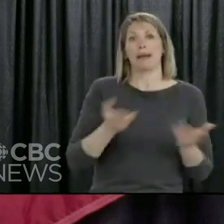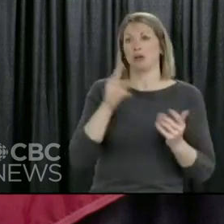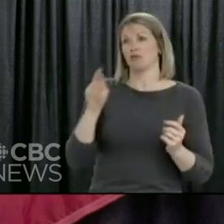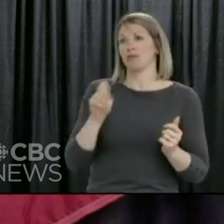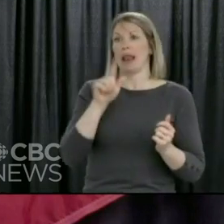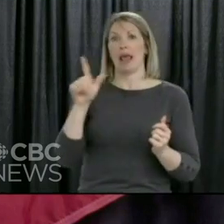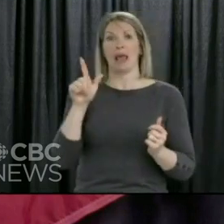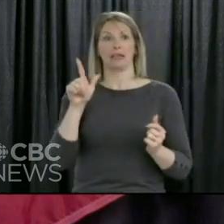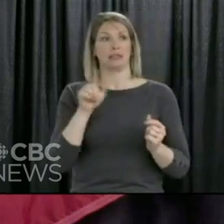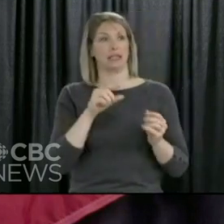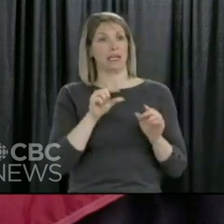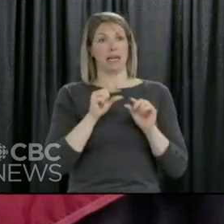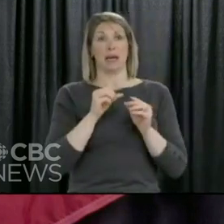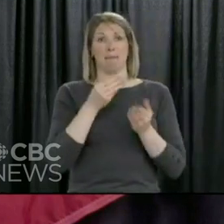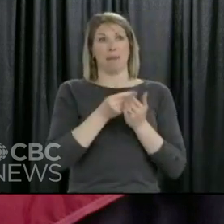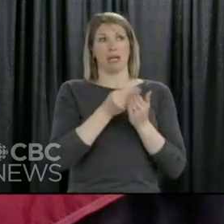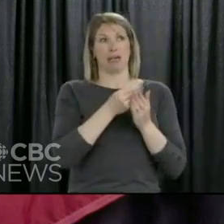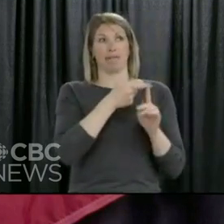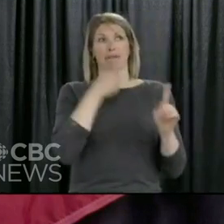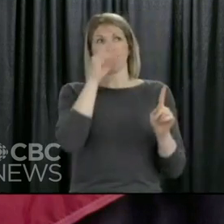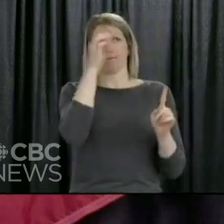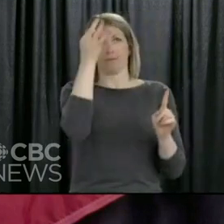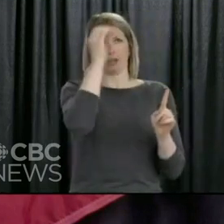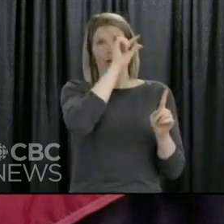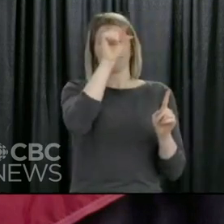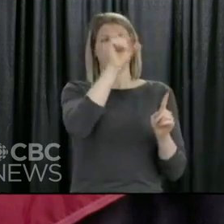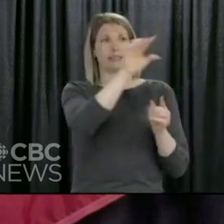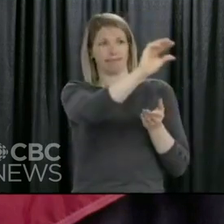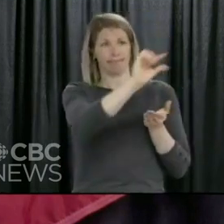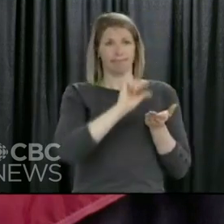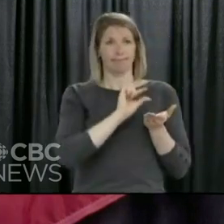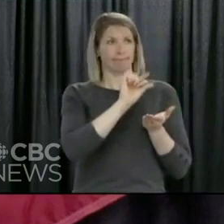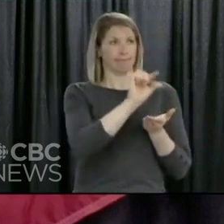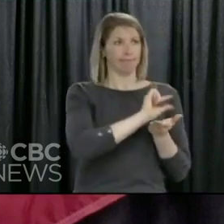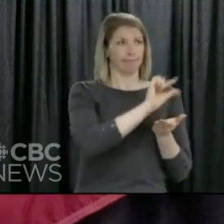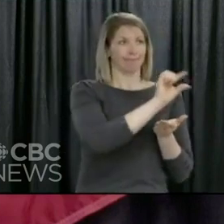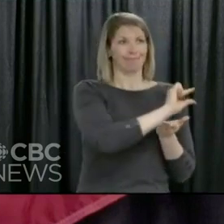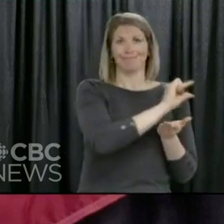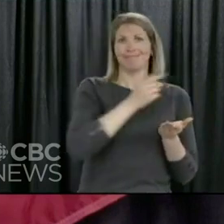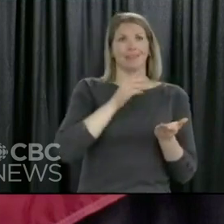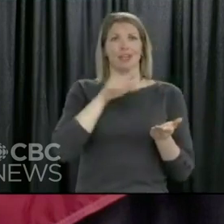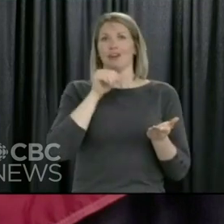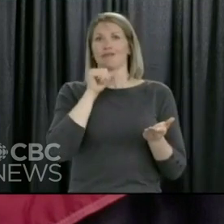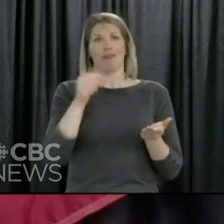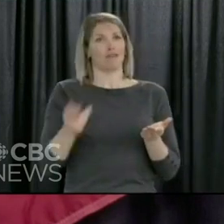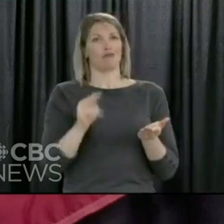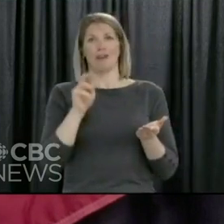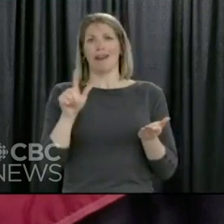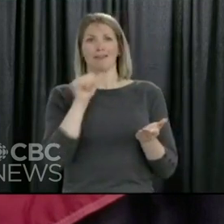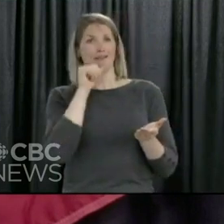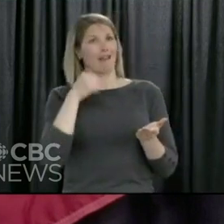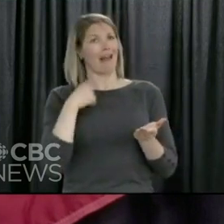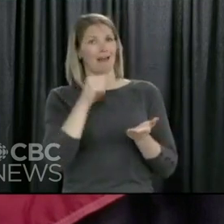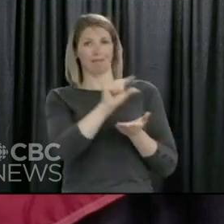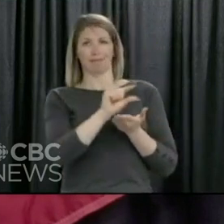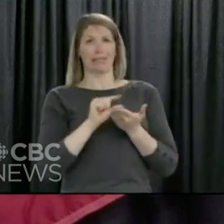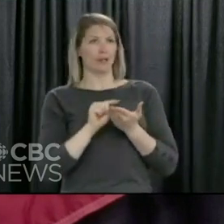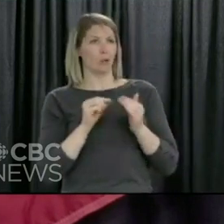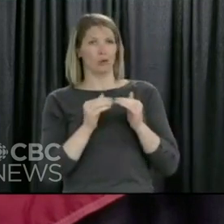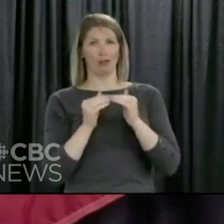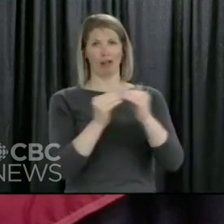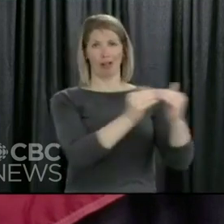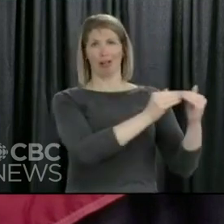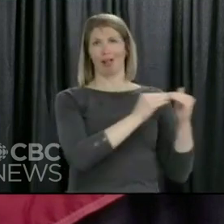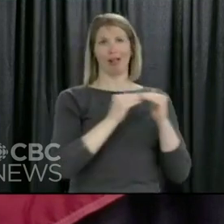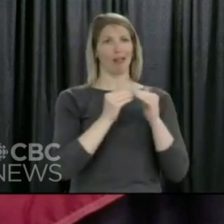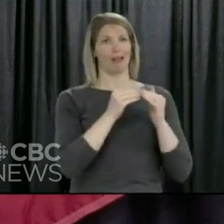would know. So for us, we'll continue to work with the federal government from a task force point of view. So currently we're working on